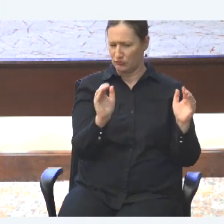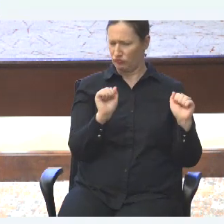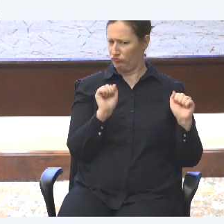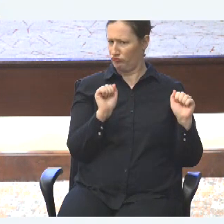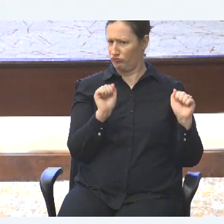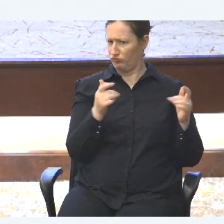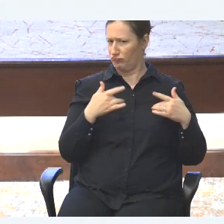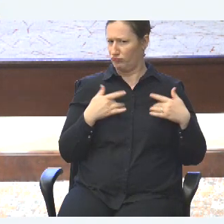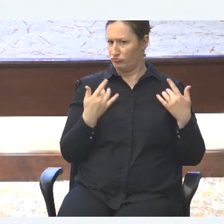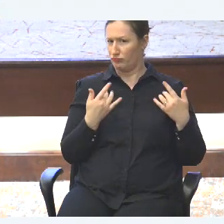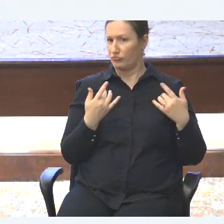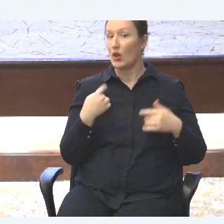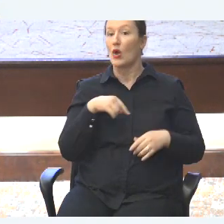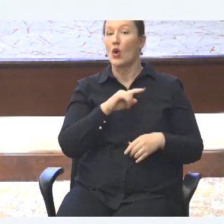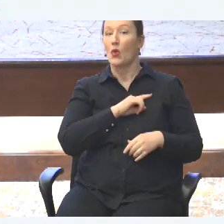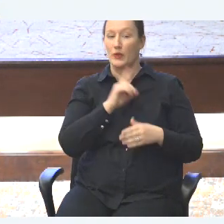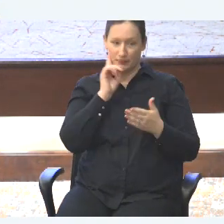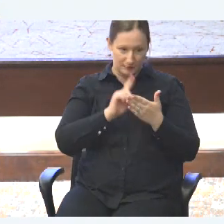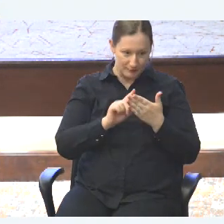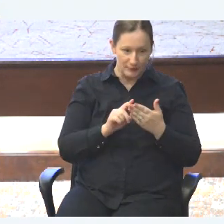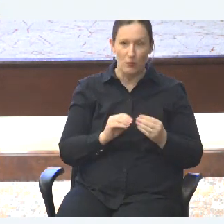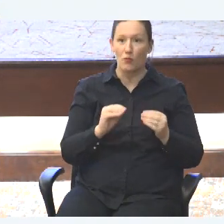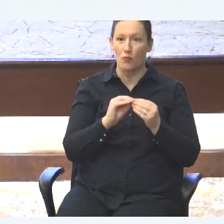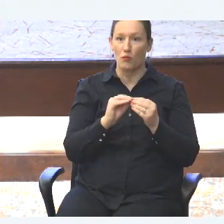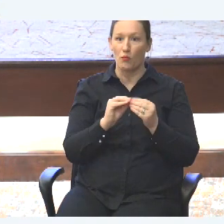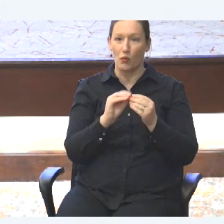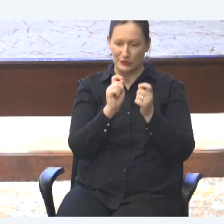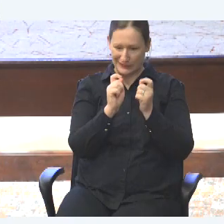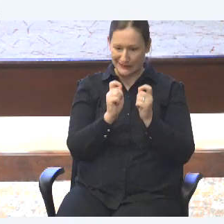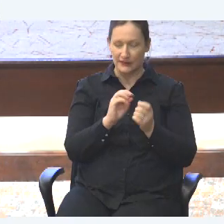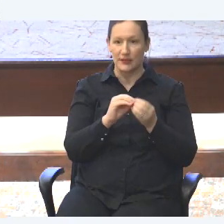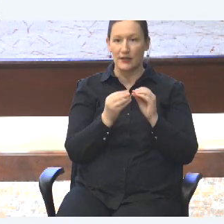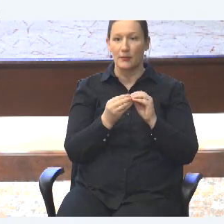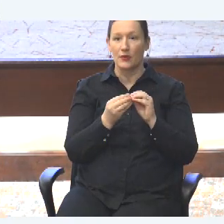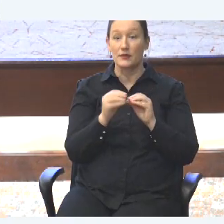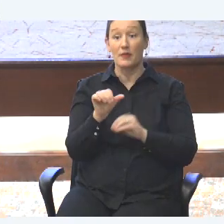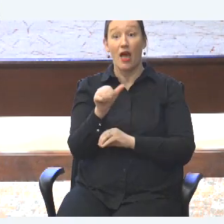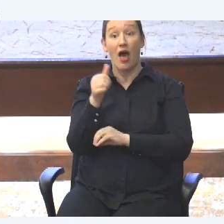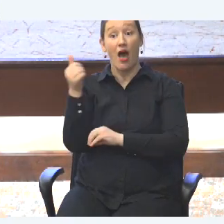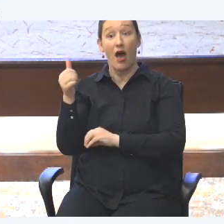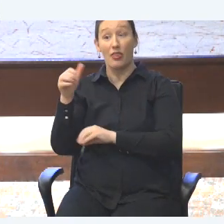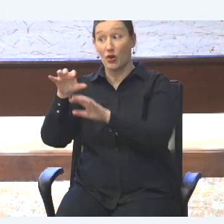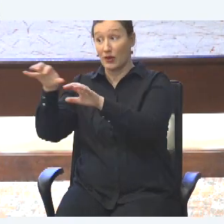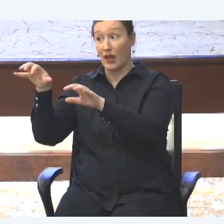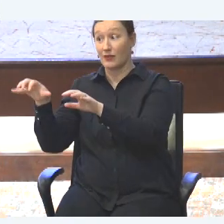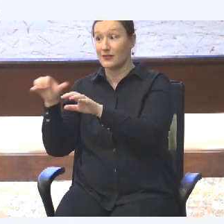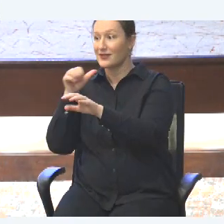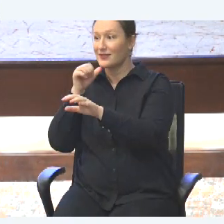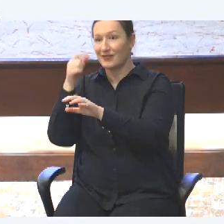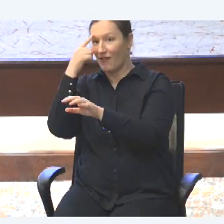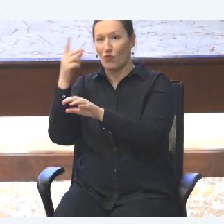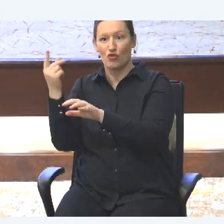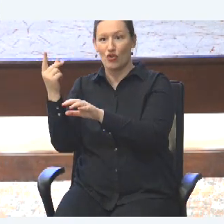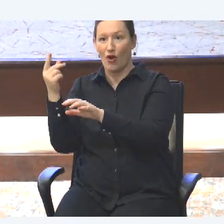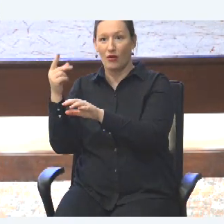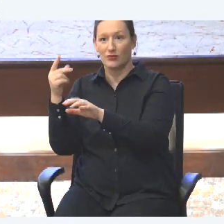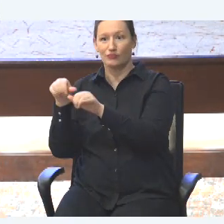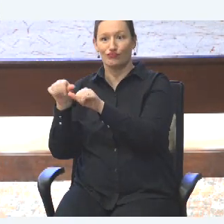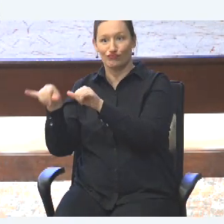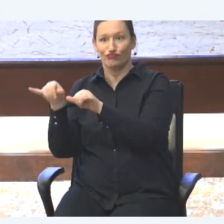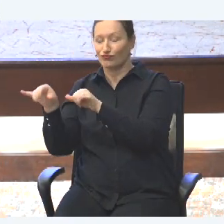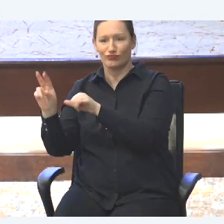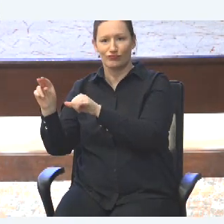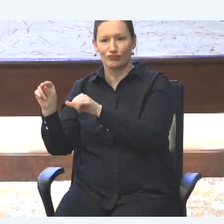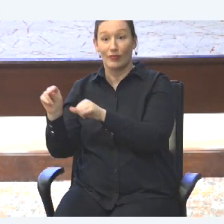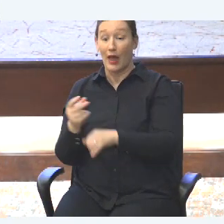number to reflect long-term kennels, as the other kennels are not meant to house dogs long-term. Puppy kennels are also